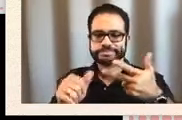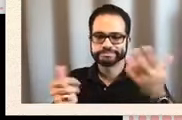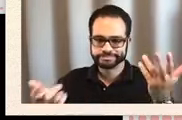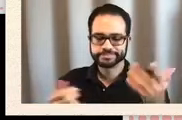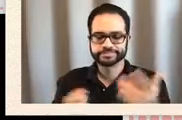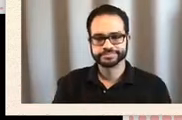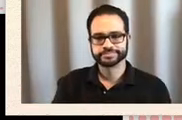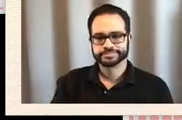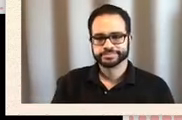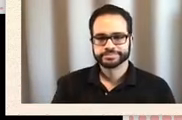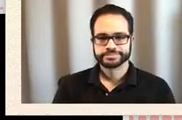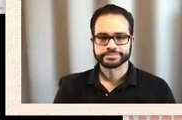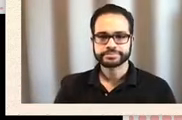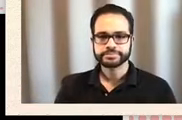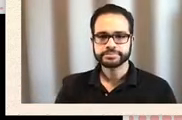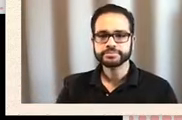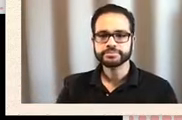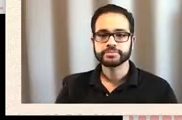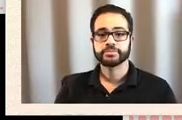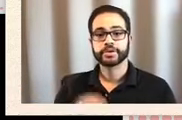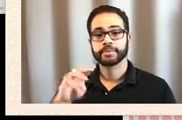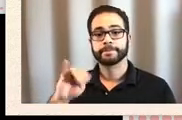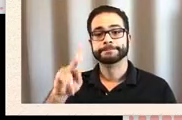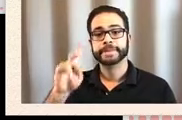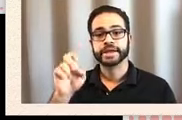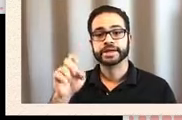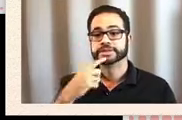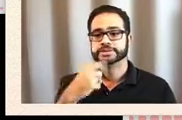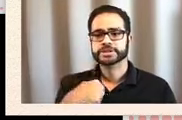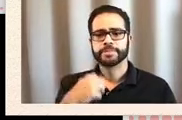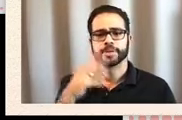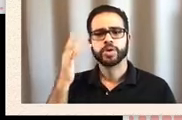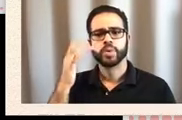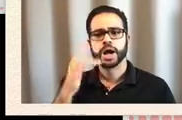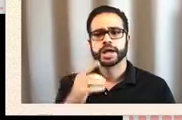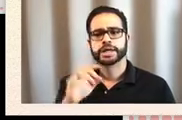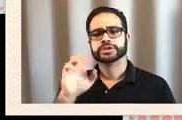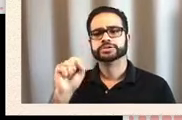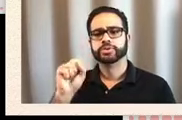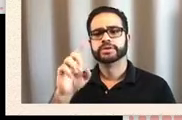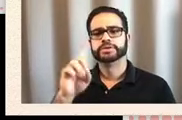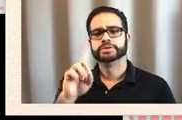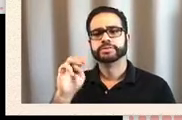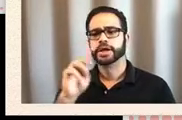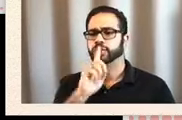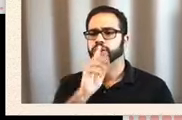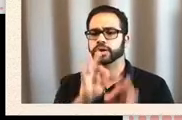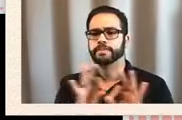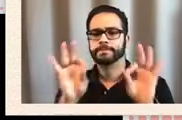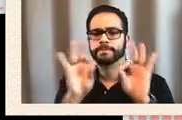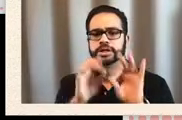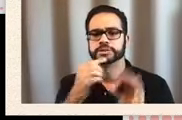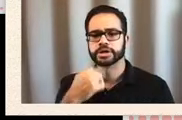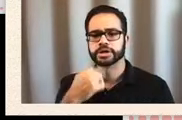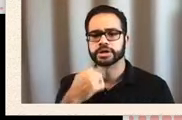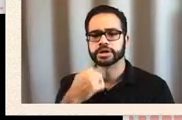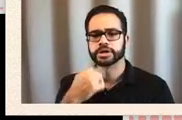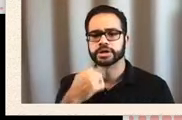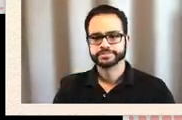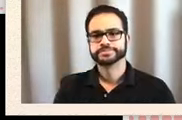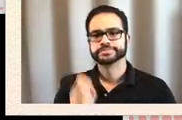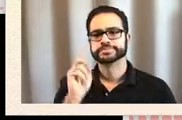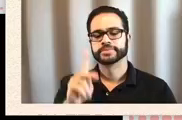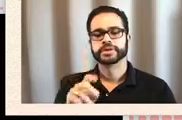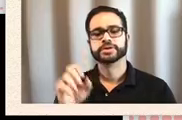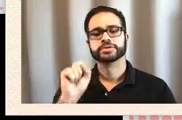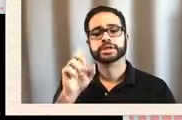So, Mike, tell us why supported decision-making is so important. So, supported decision-making is important. This is my